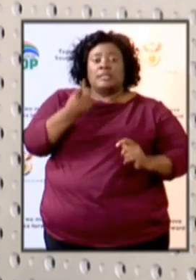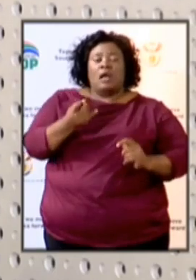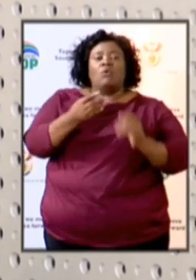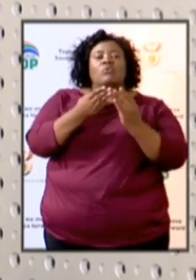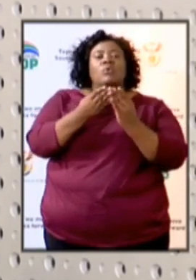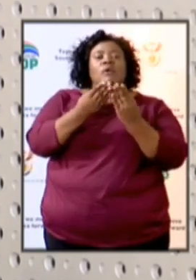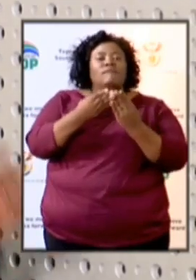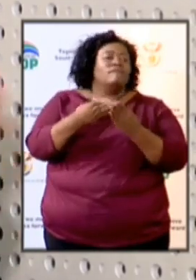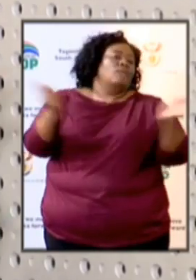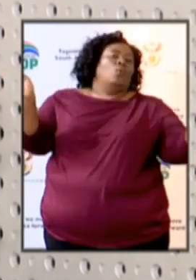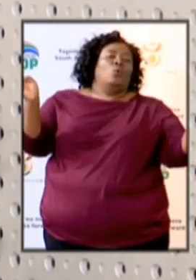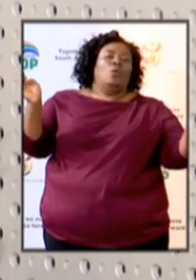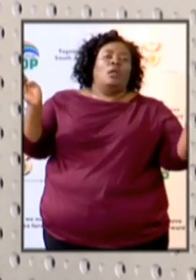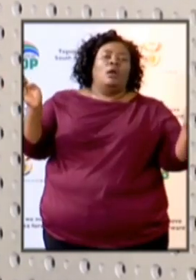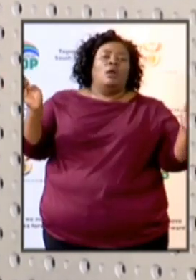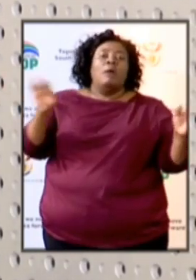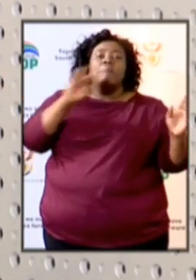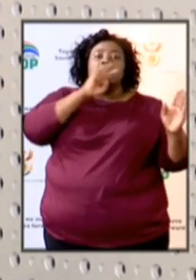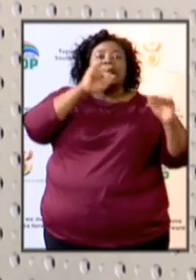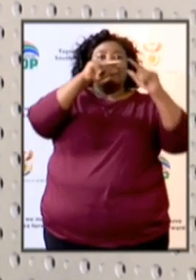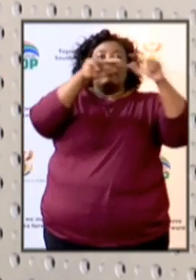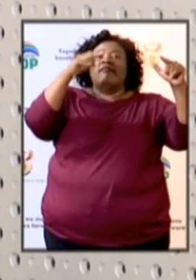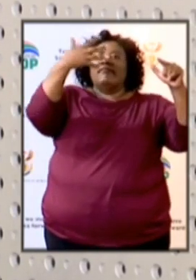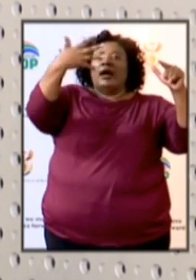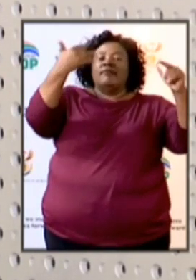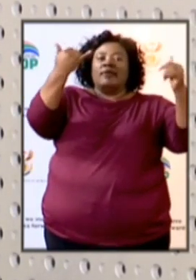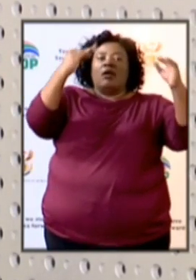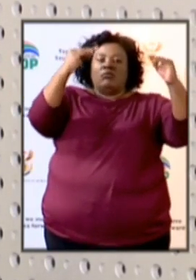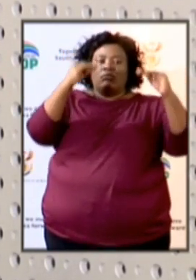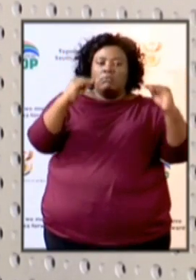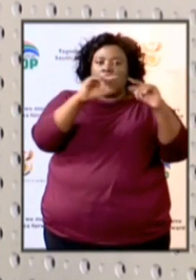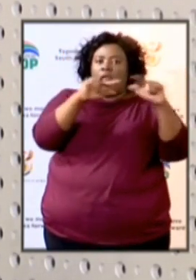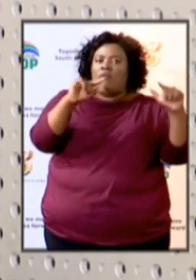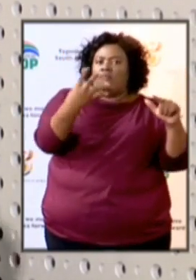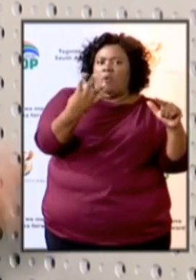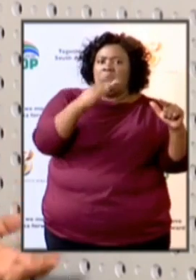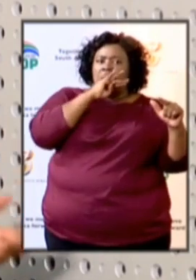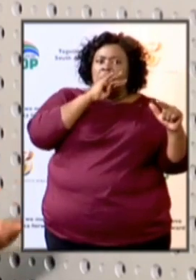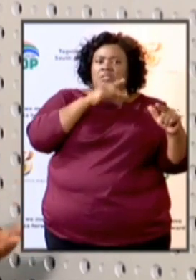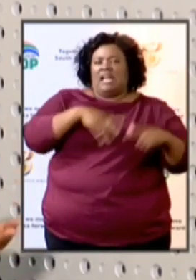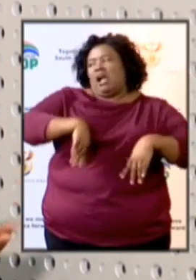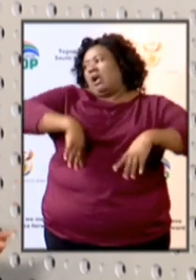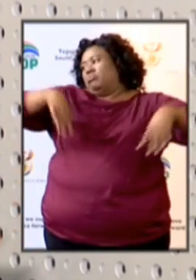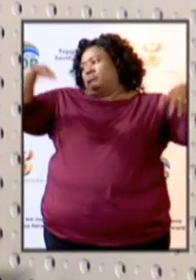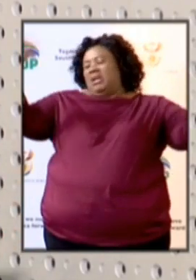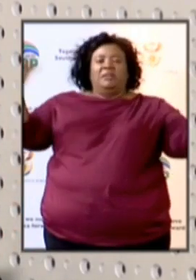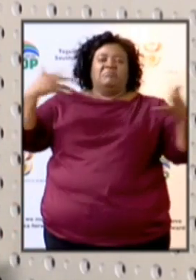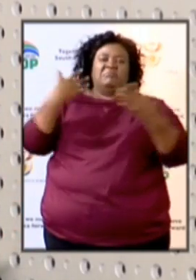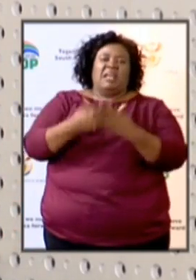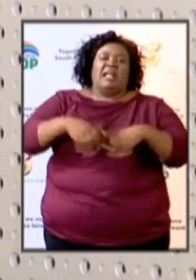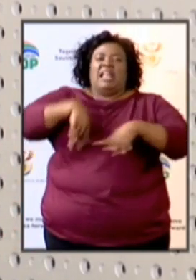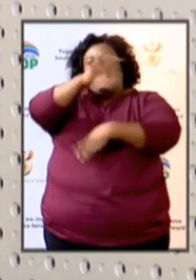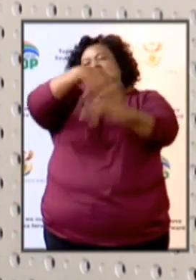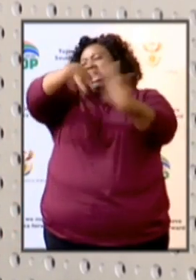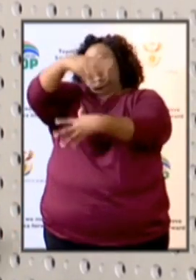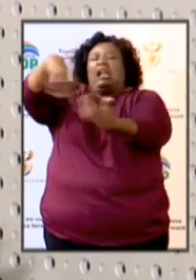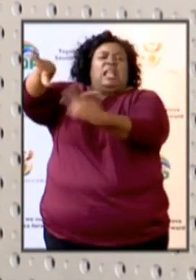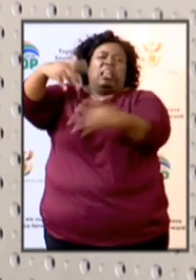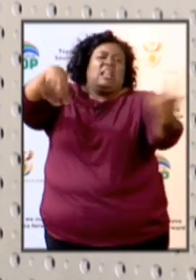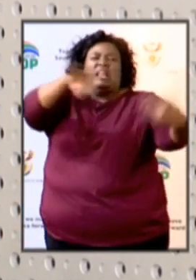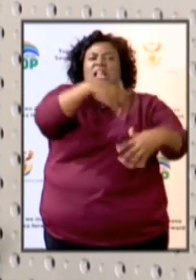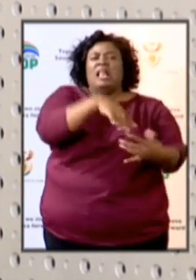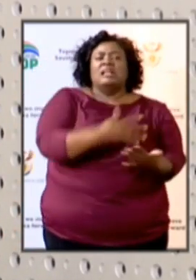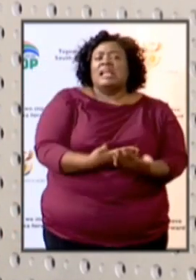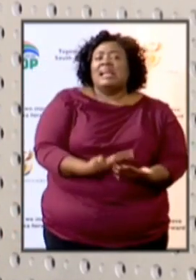sizosuka kwi-level yesihlanu siya kwi-level yesine sekuwalala wonke umuntu